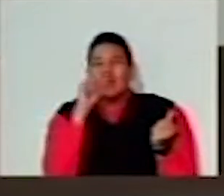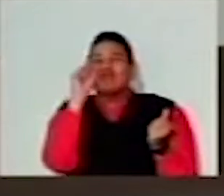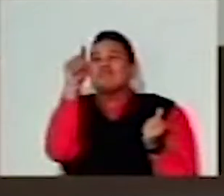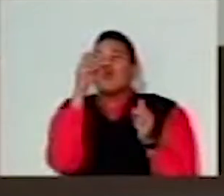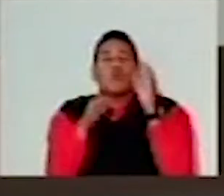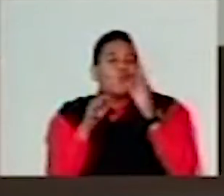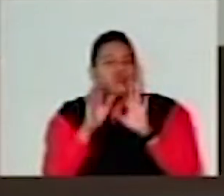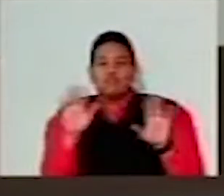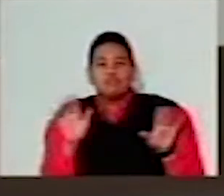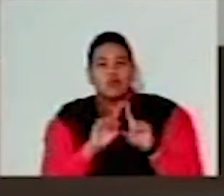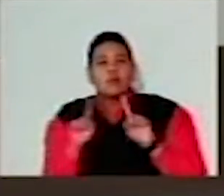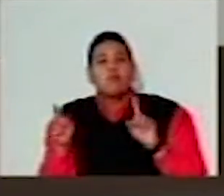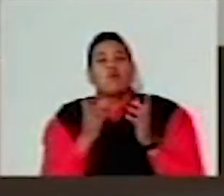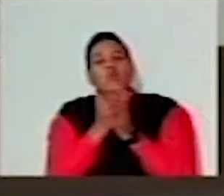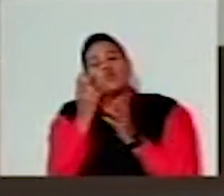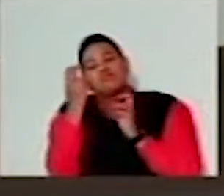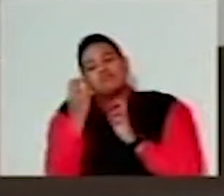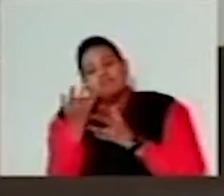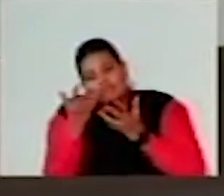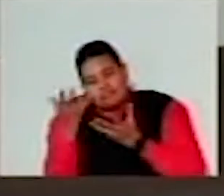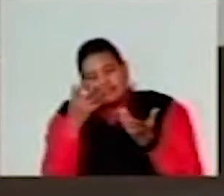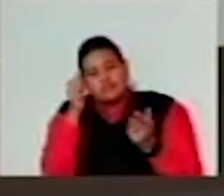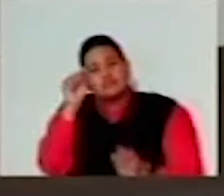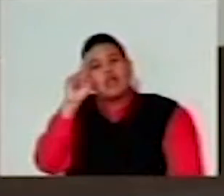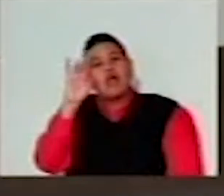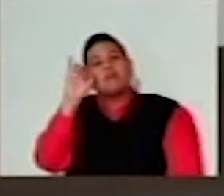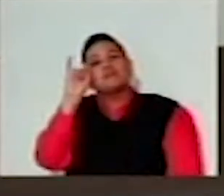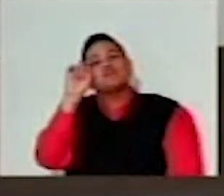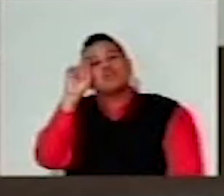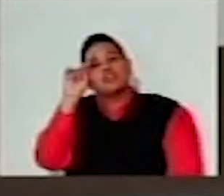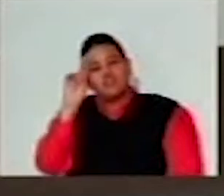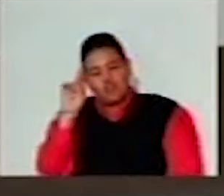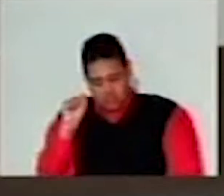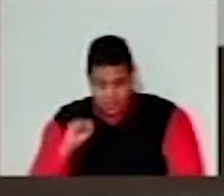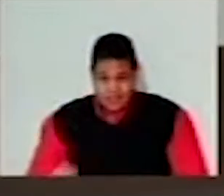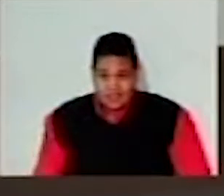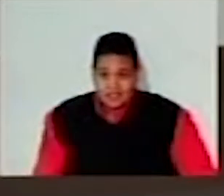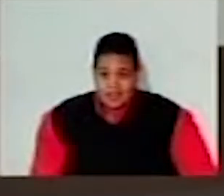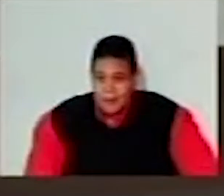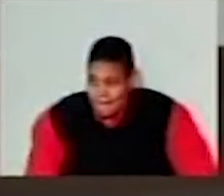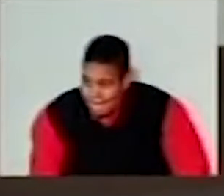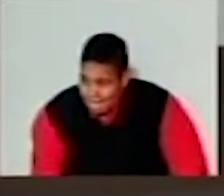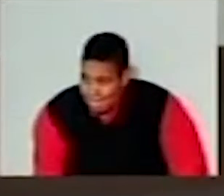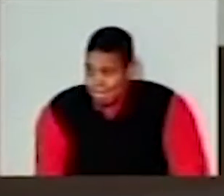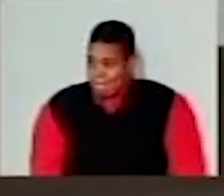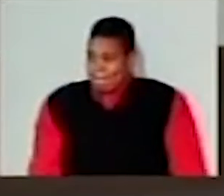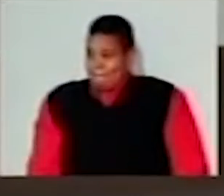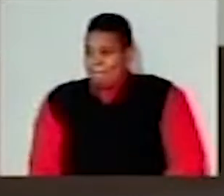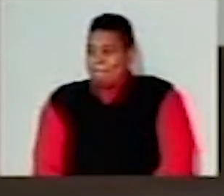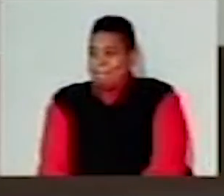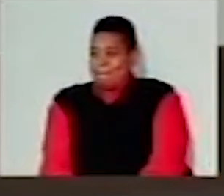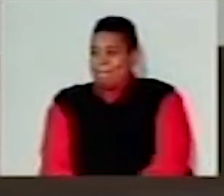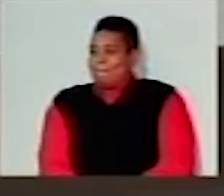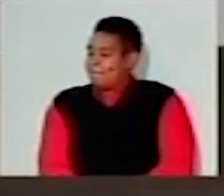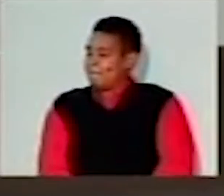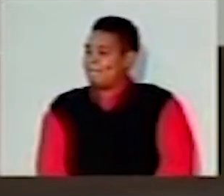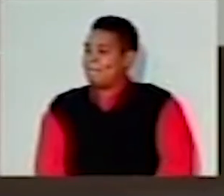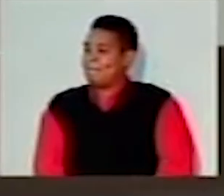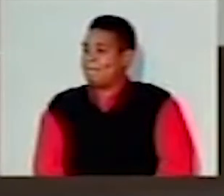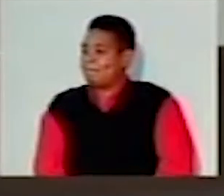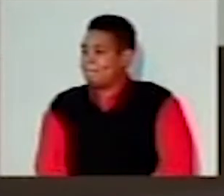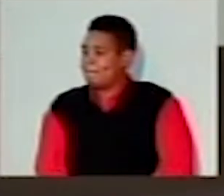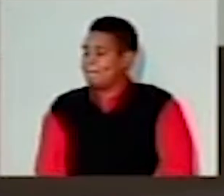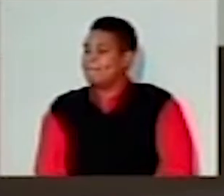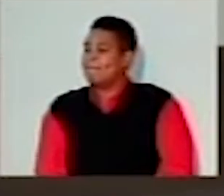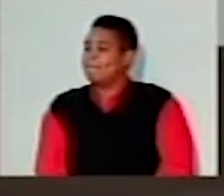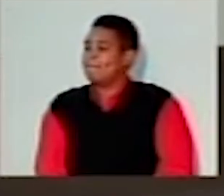courts, but by arbitrators. Mr. Speaker, there are some matters in the courts which can